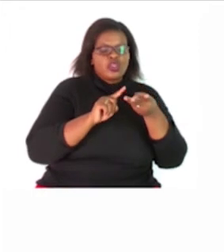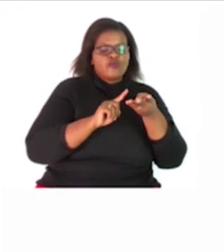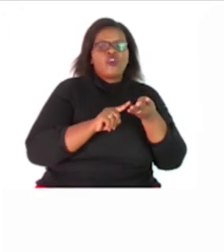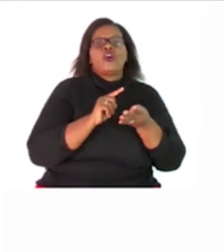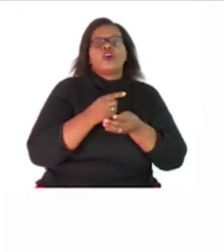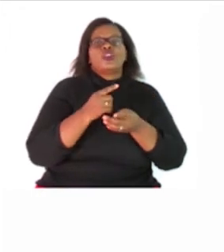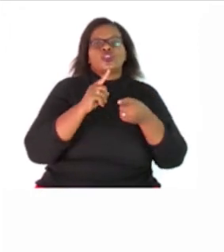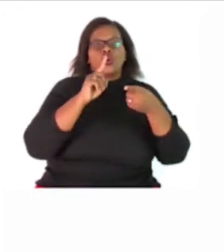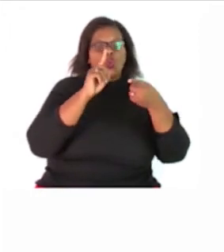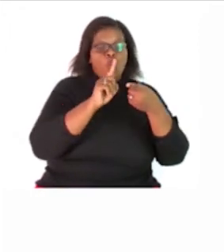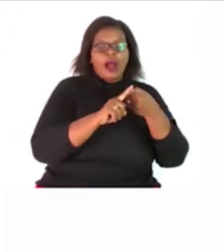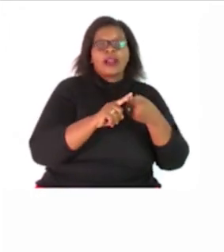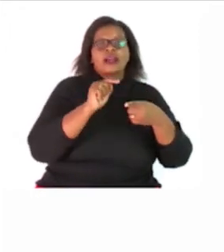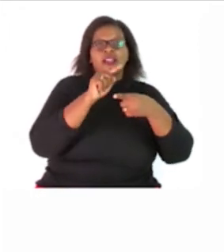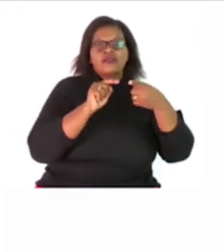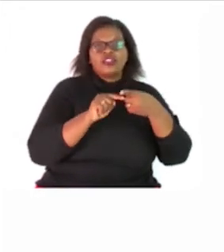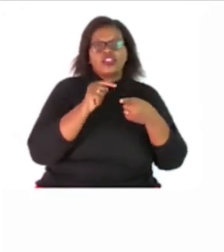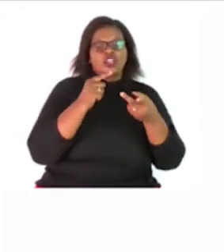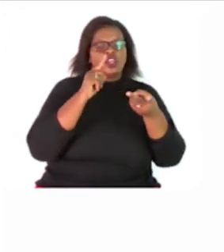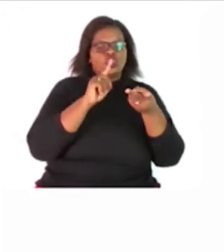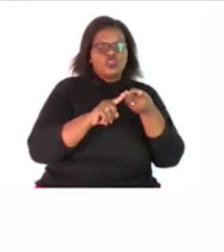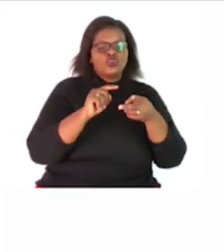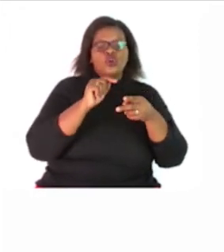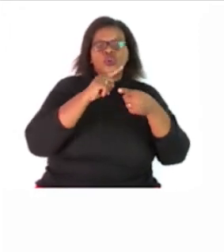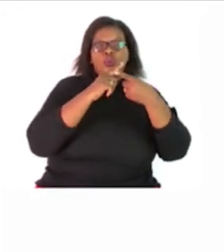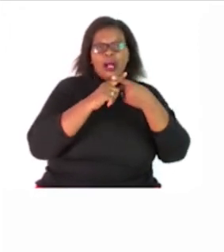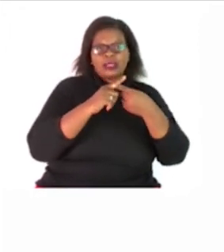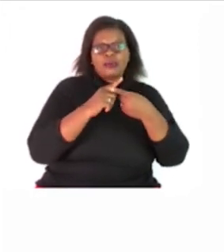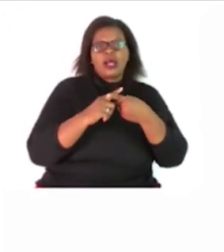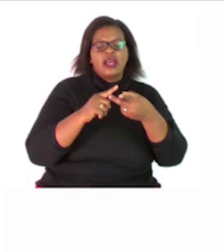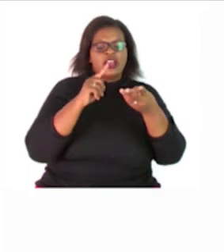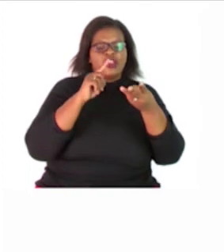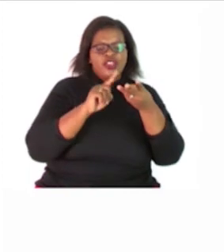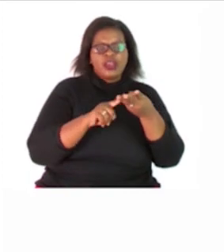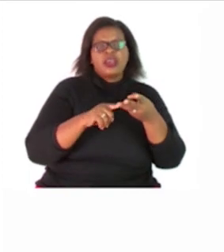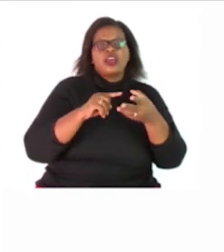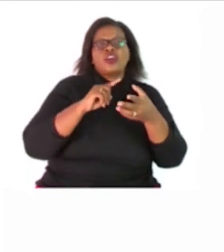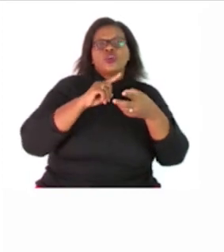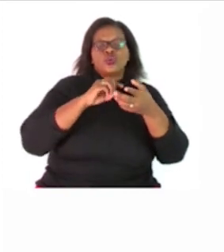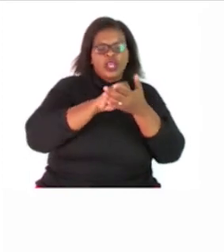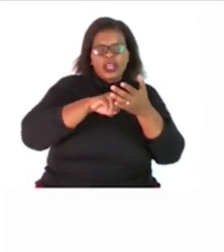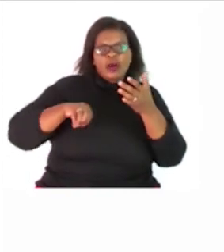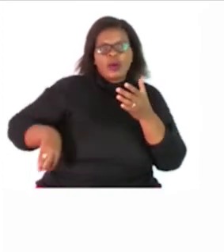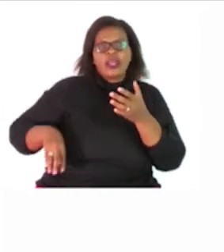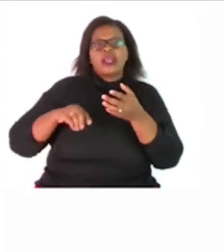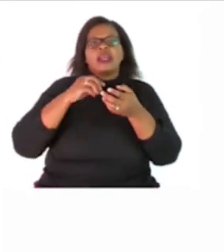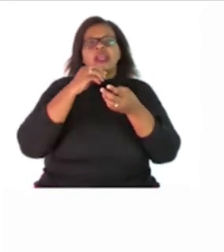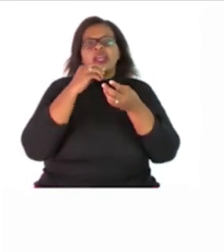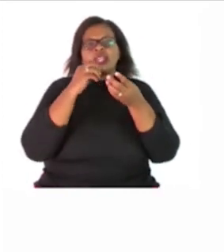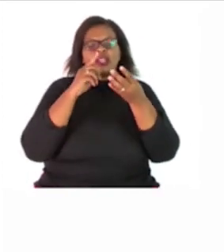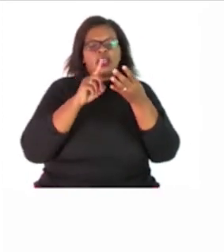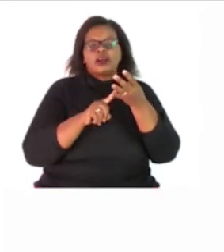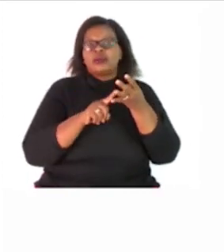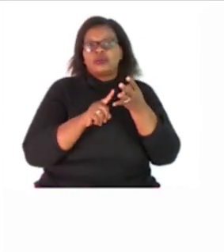division. Step 2, multiplication. Step 3, subtractions. And then the